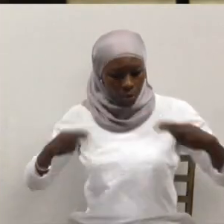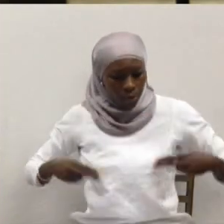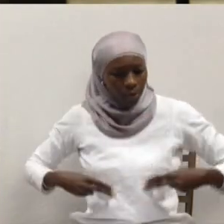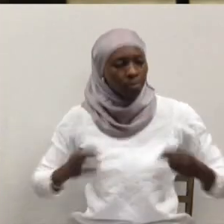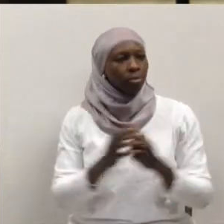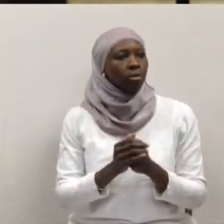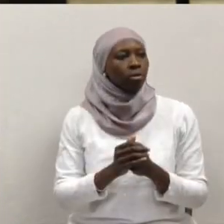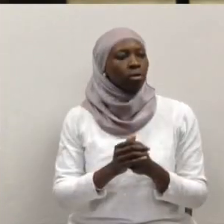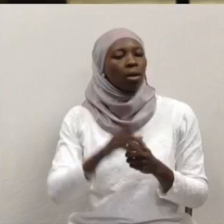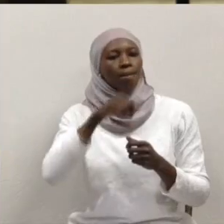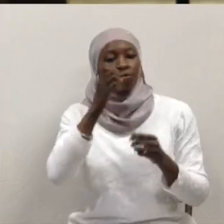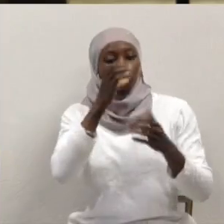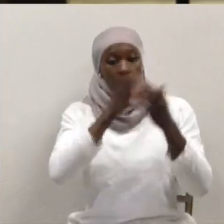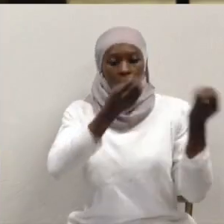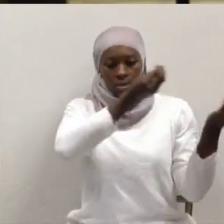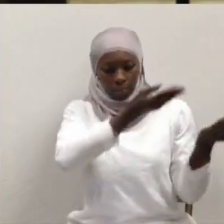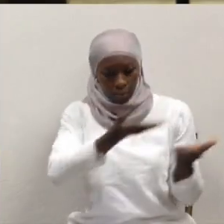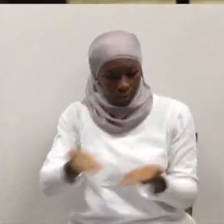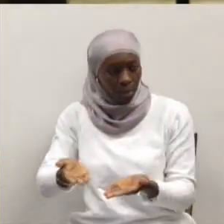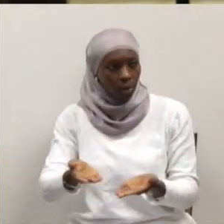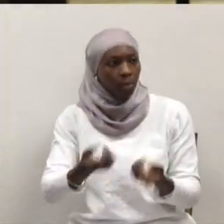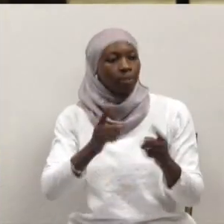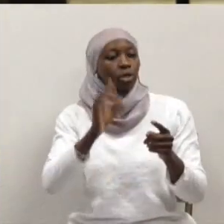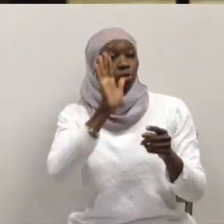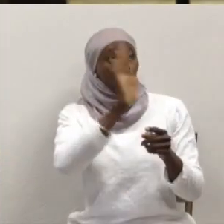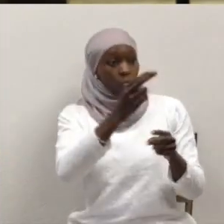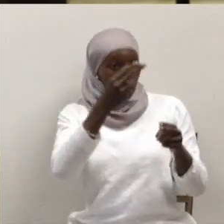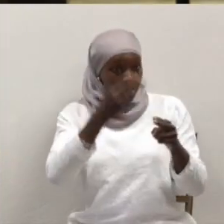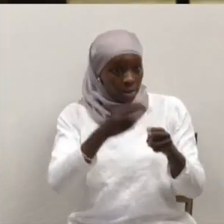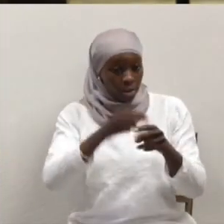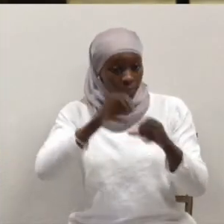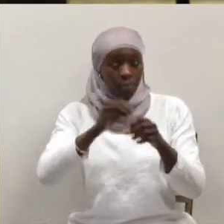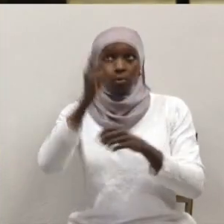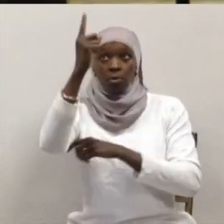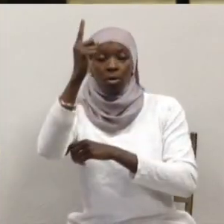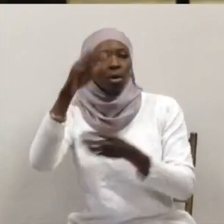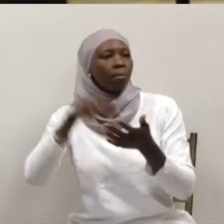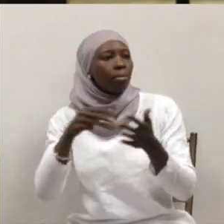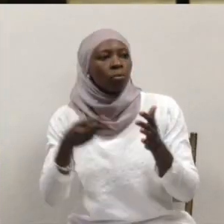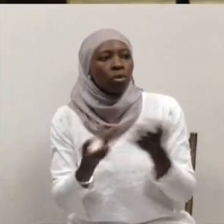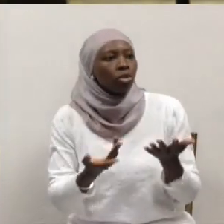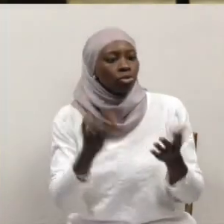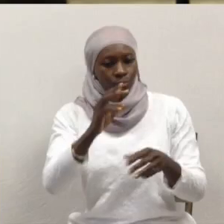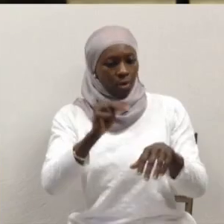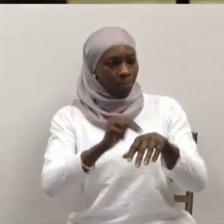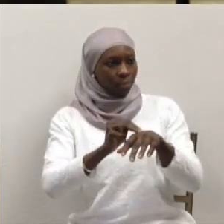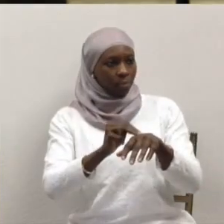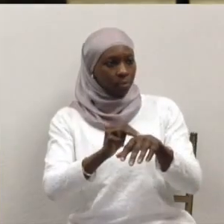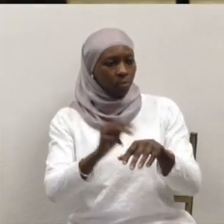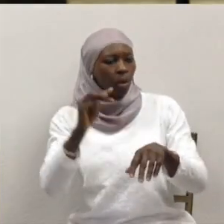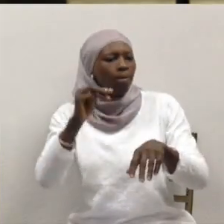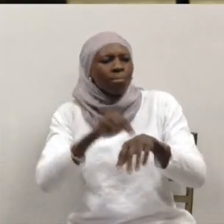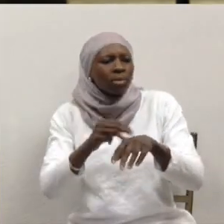ayah was sent down. But your name with Allah is a Muslim. What is a Muslim? A Muslim is a person who submits to